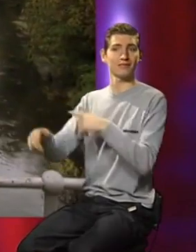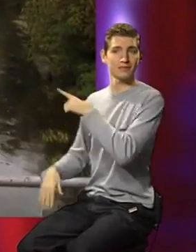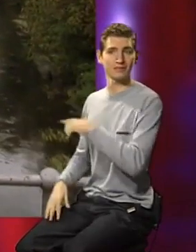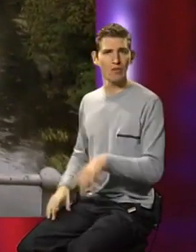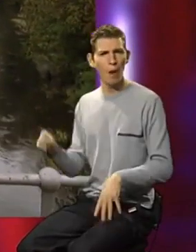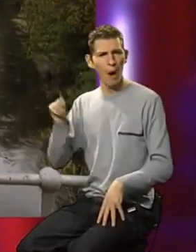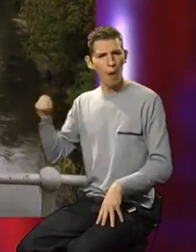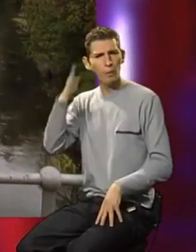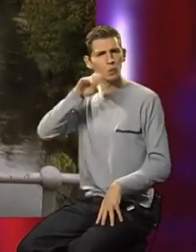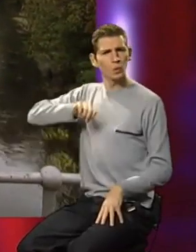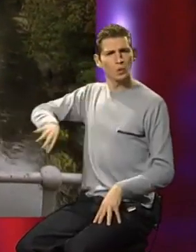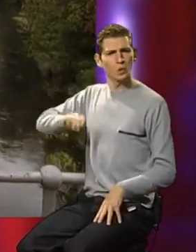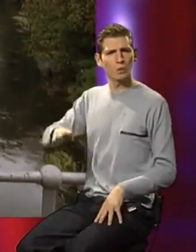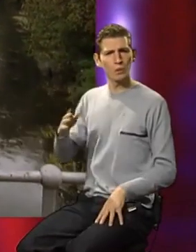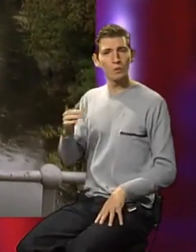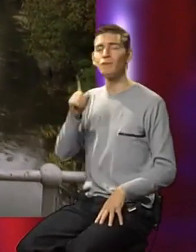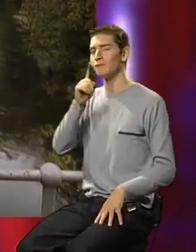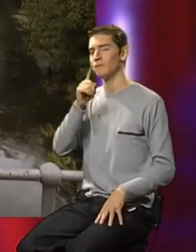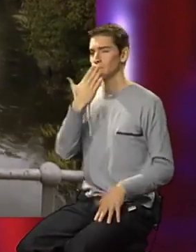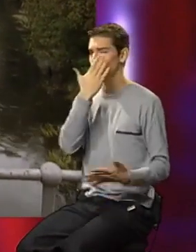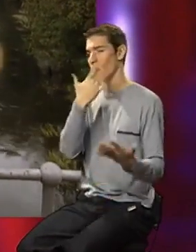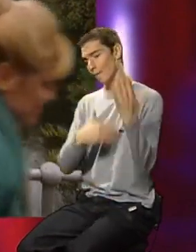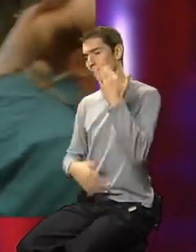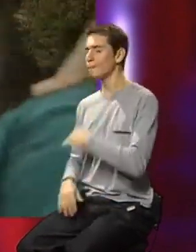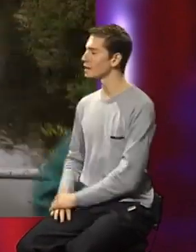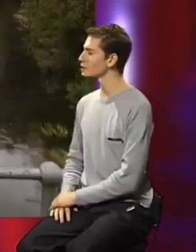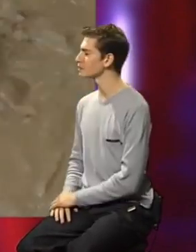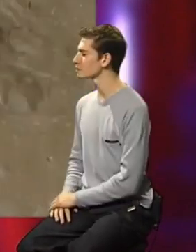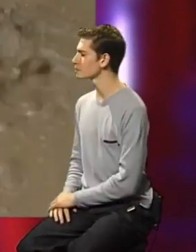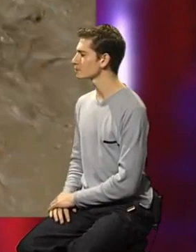But what about the poo? Come with me.